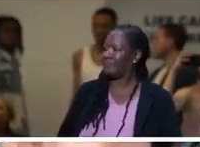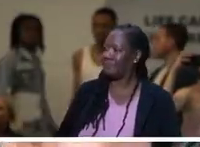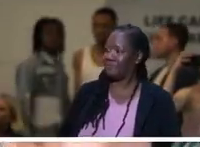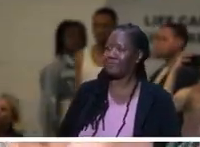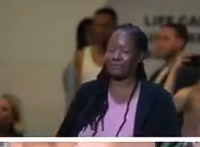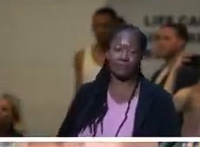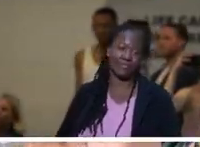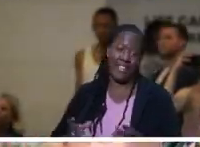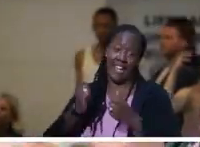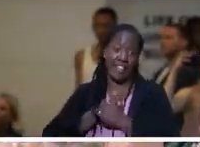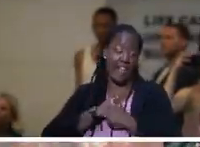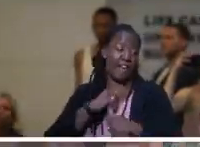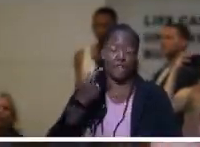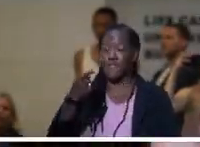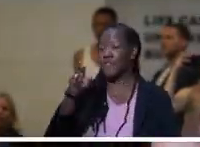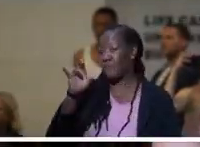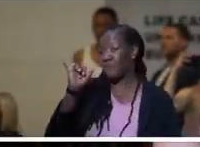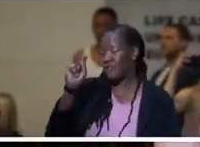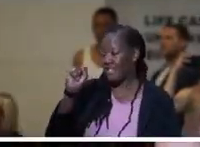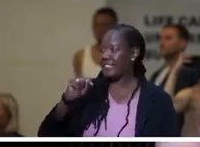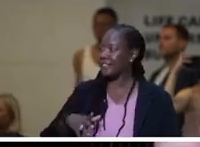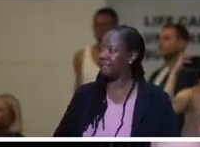Gotta love the print.